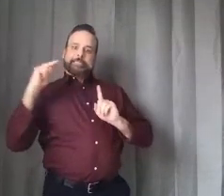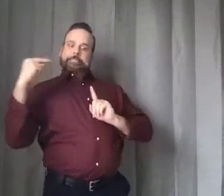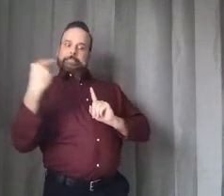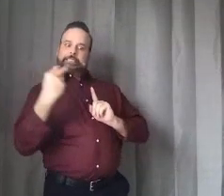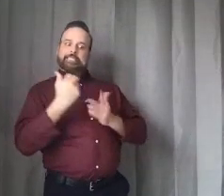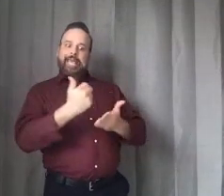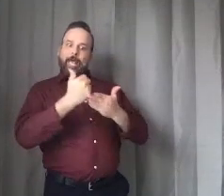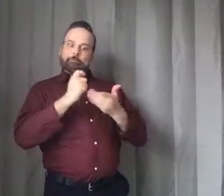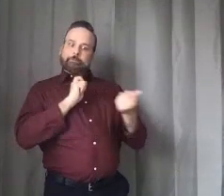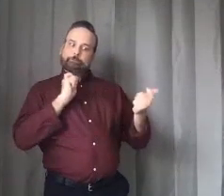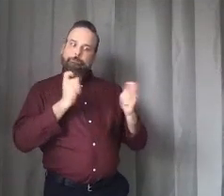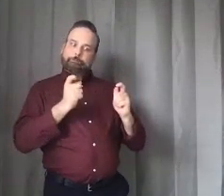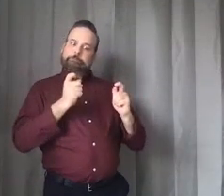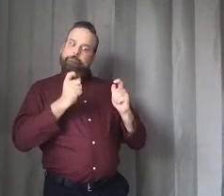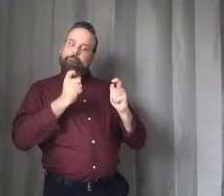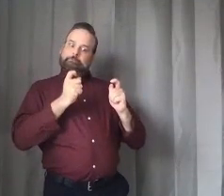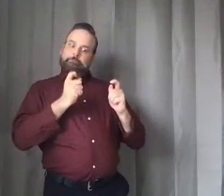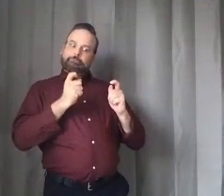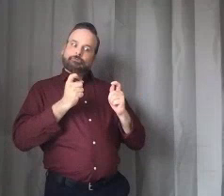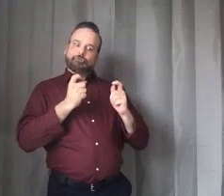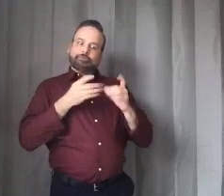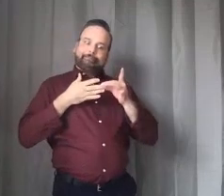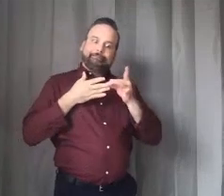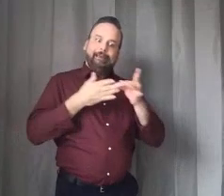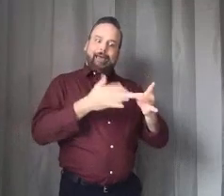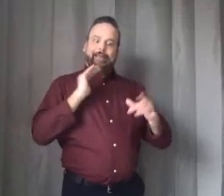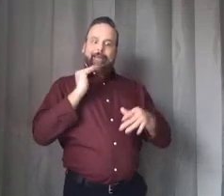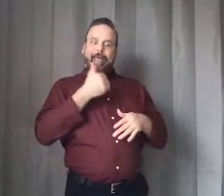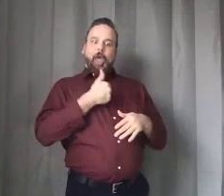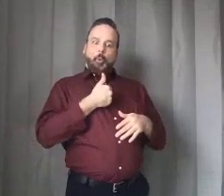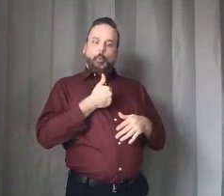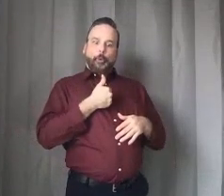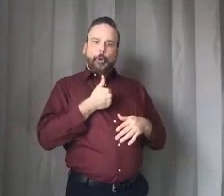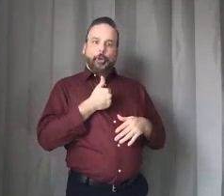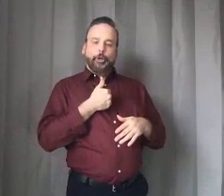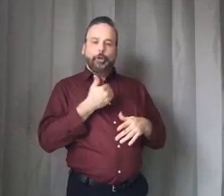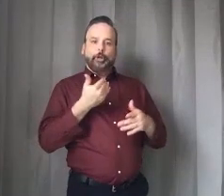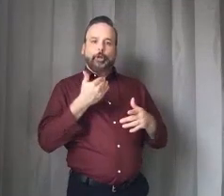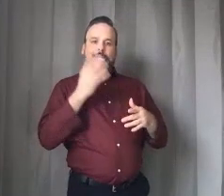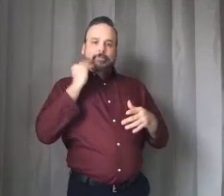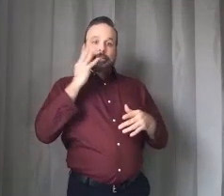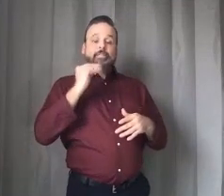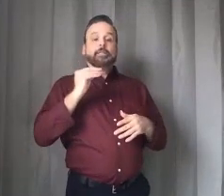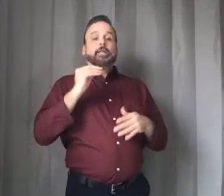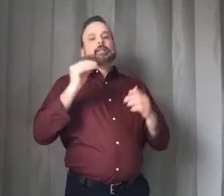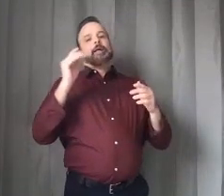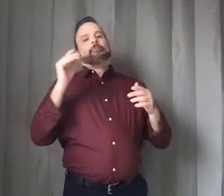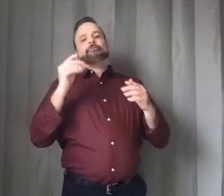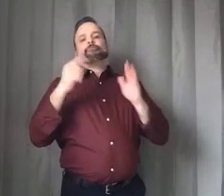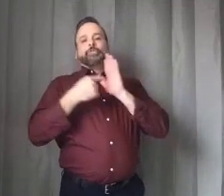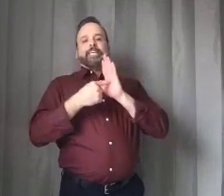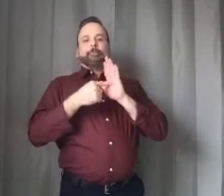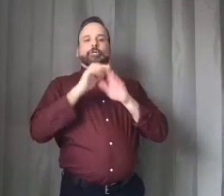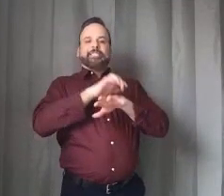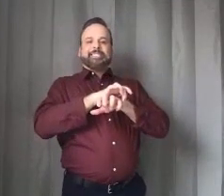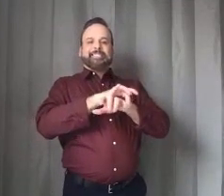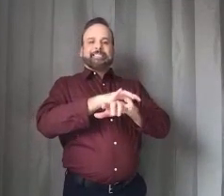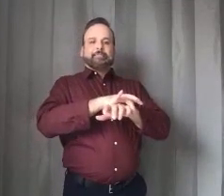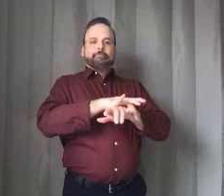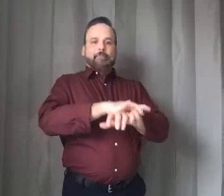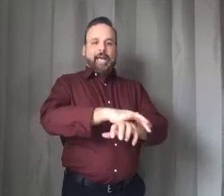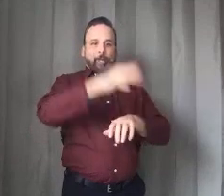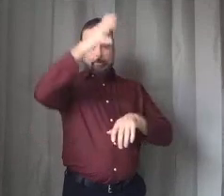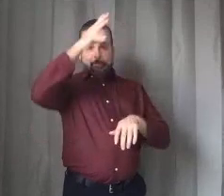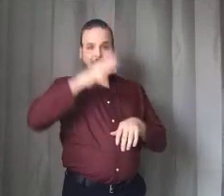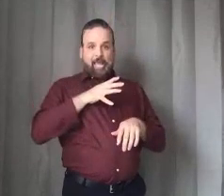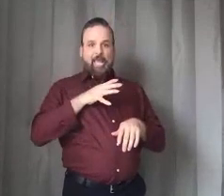there's no reason why you can't have, I mean, I think with the Spider-Man, Jason Reynolds did that with I can't remember his first name, but